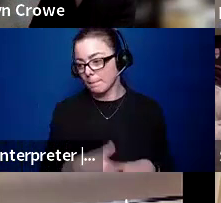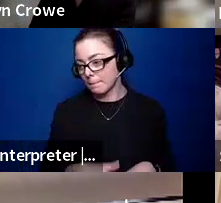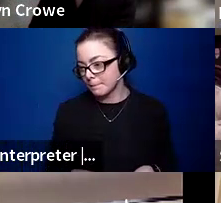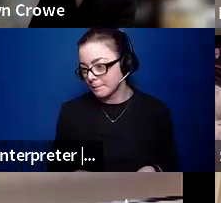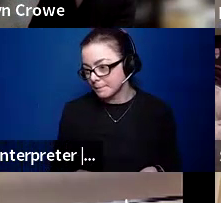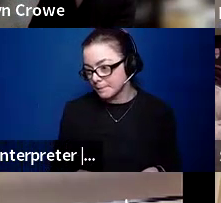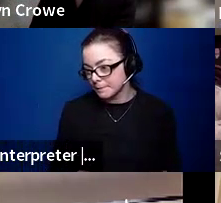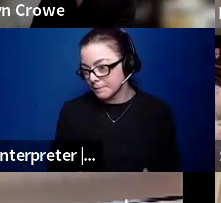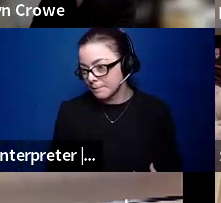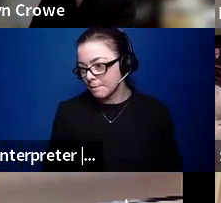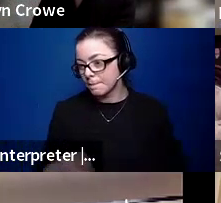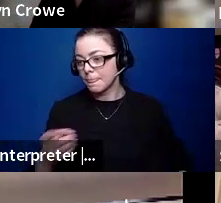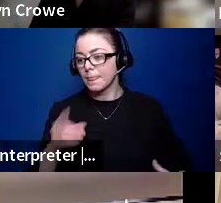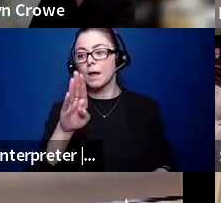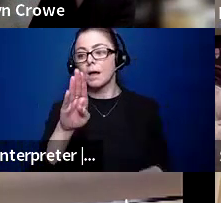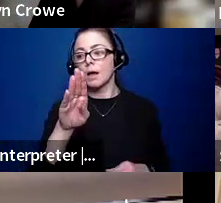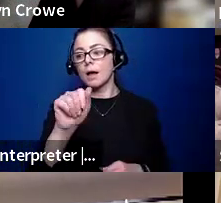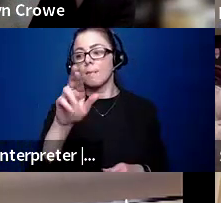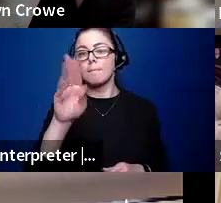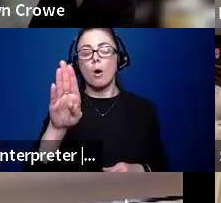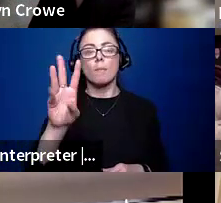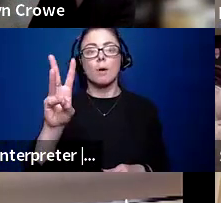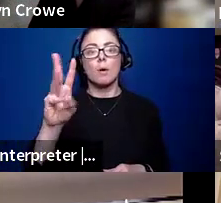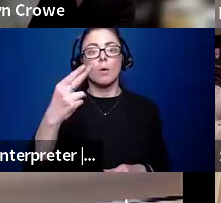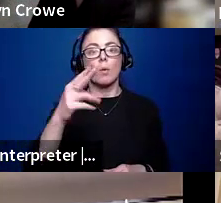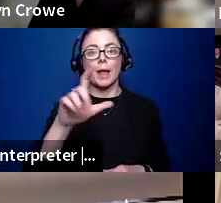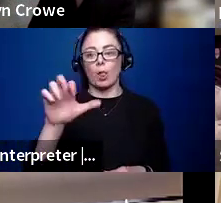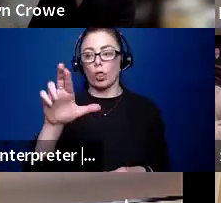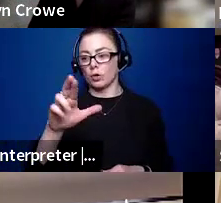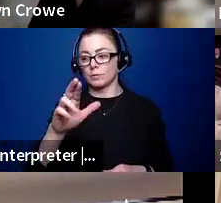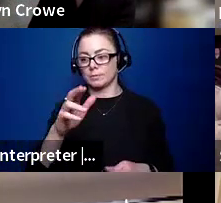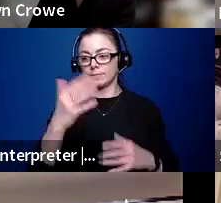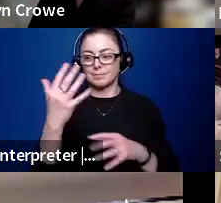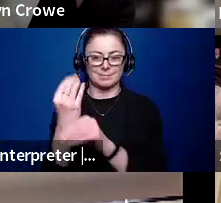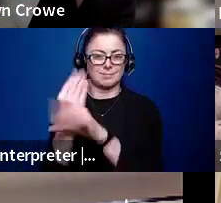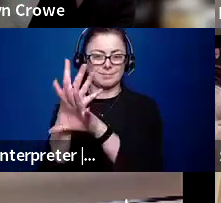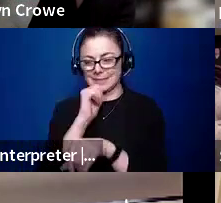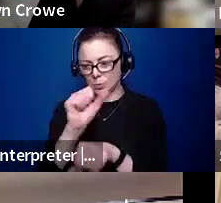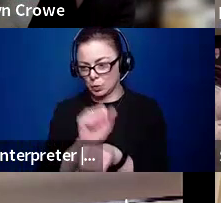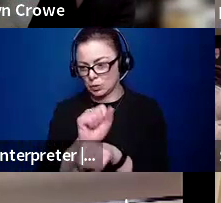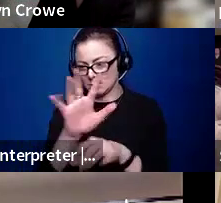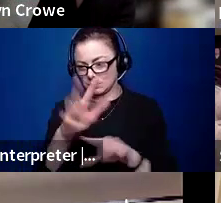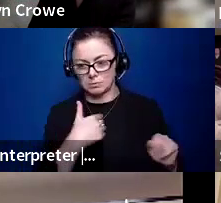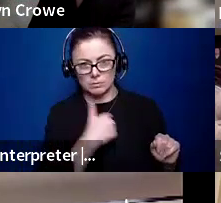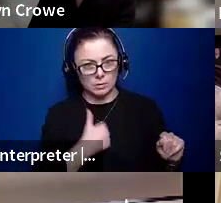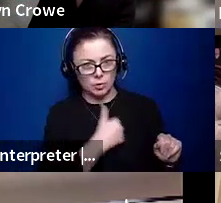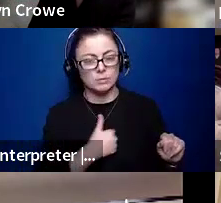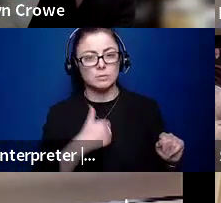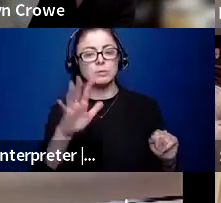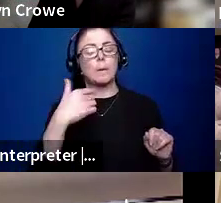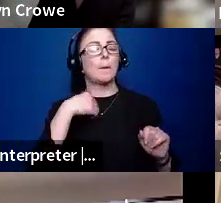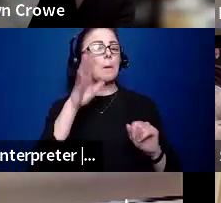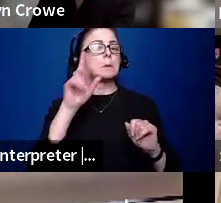Wheeler, you are next. Okay, so my camera's not working, I apologize, but I am just going to ask some